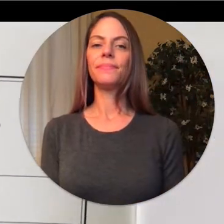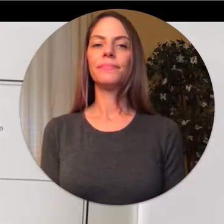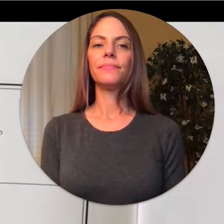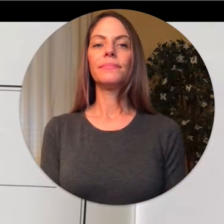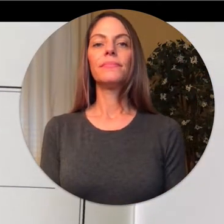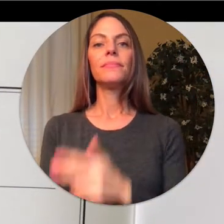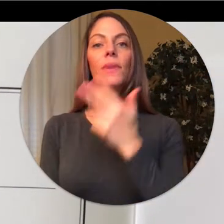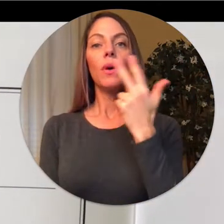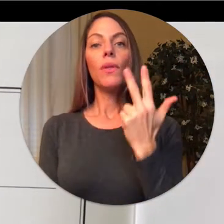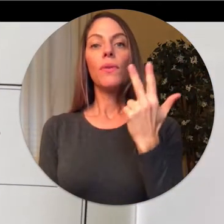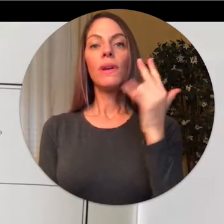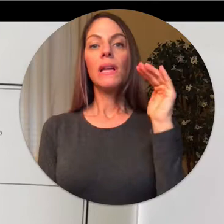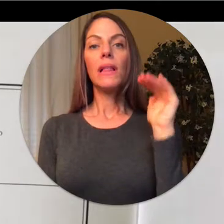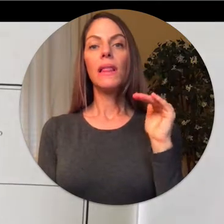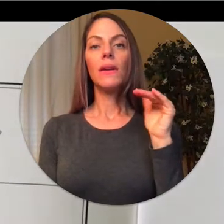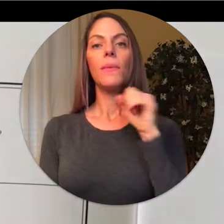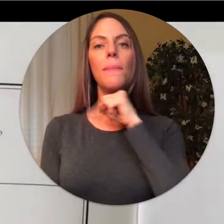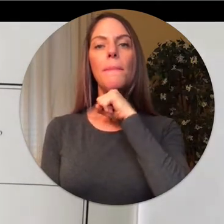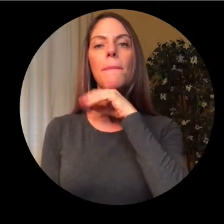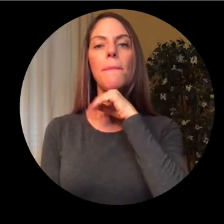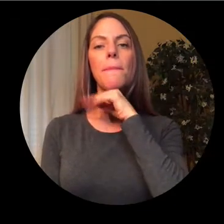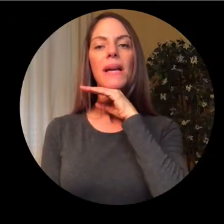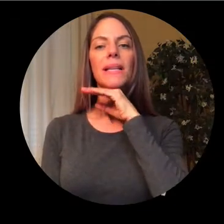Three Little Pigs.